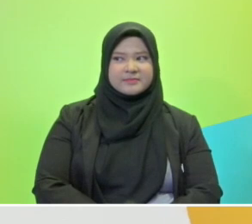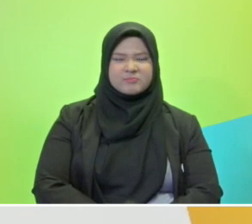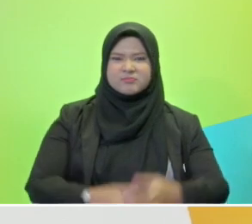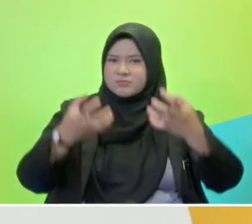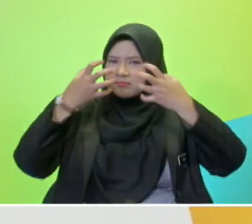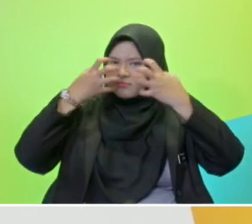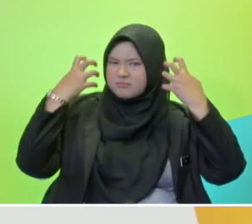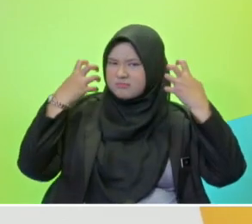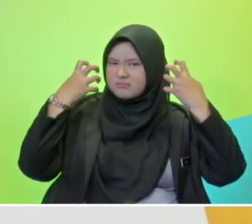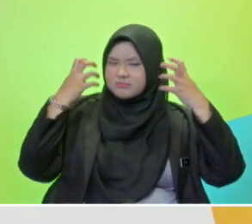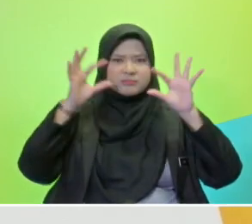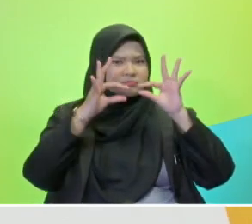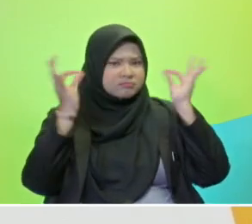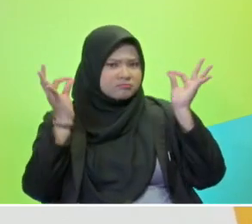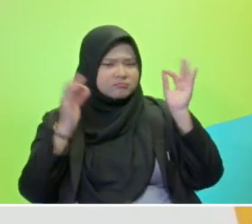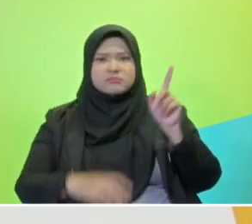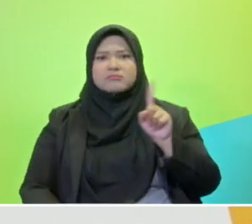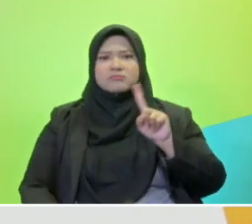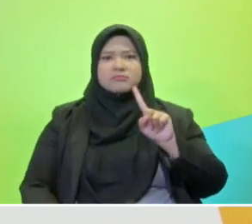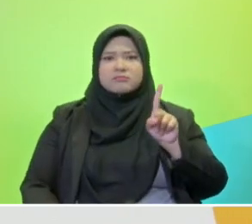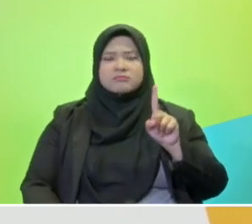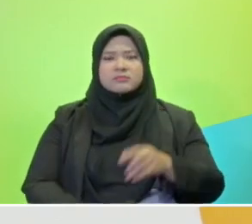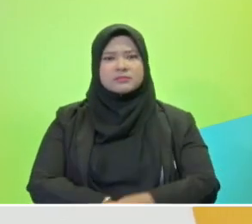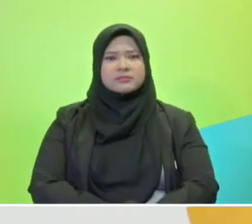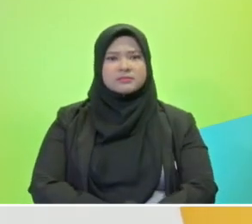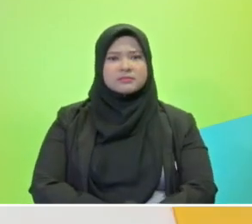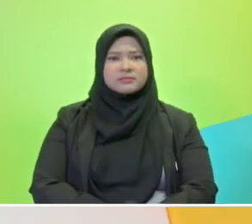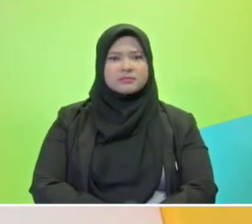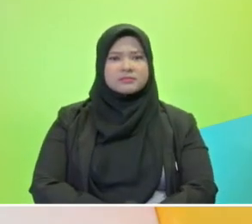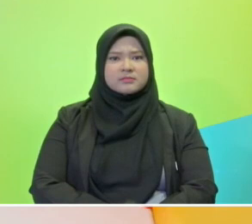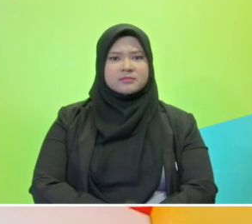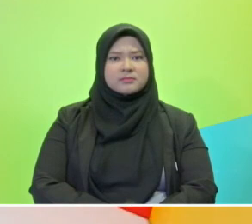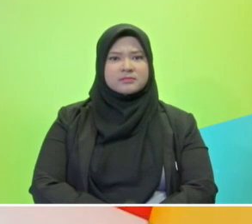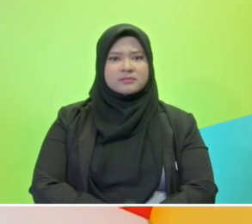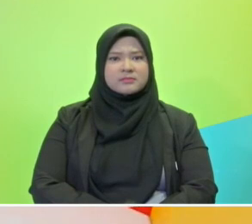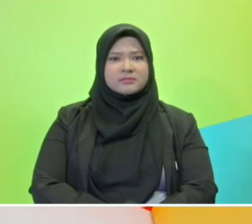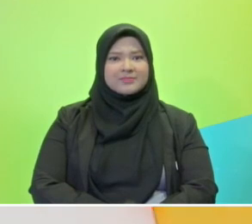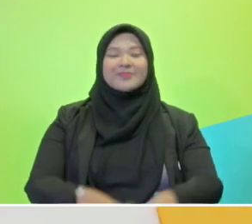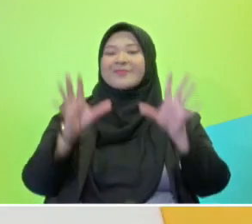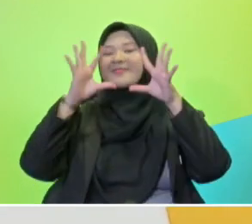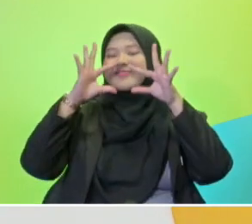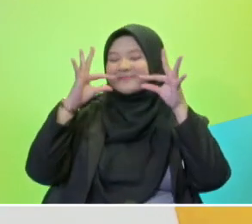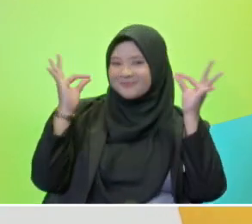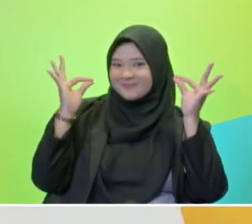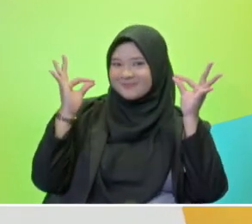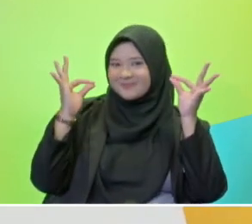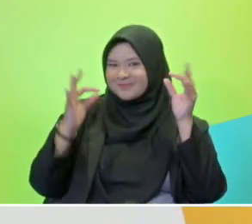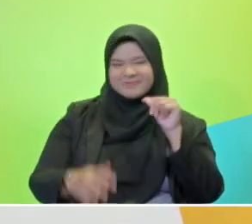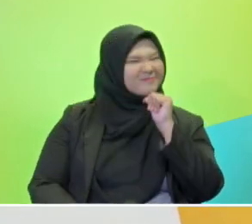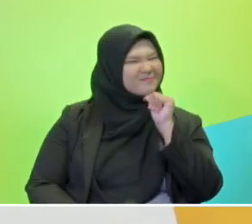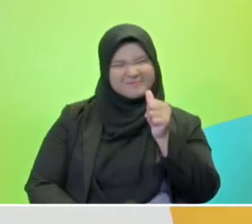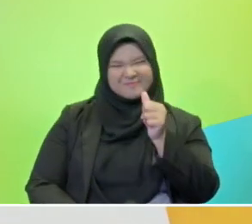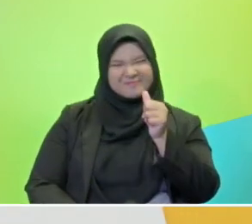cat, Abang Irfan? I'm confused, teacher. Teacher, can you rectify this one? It's a... It's a cat. Yes. I'm